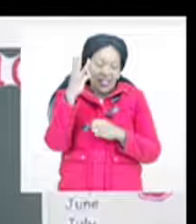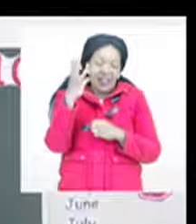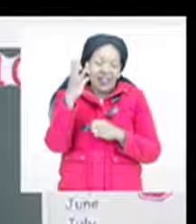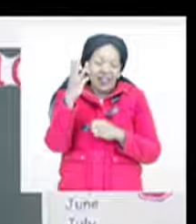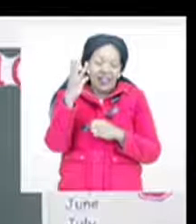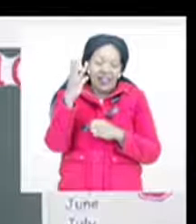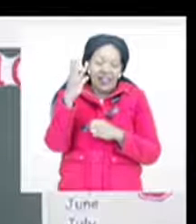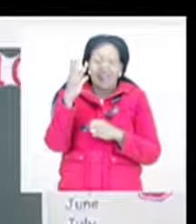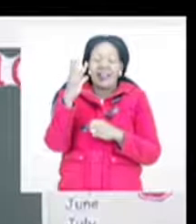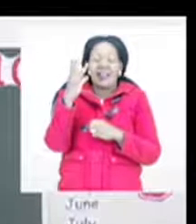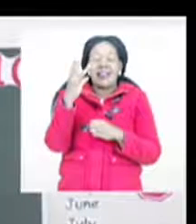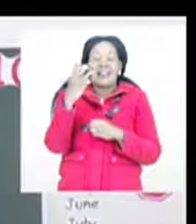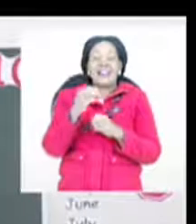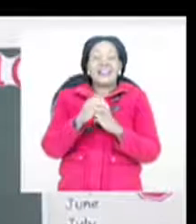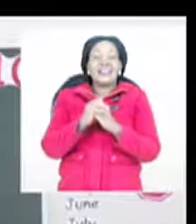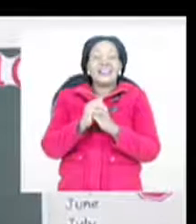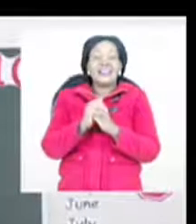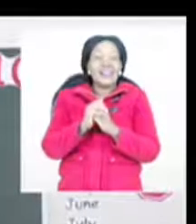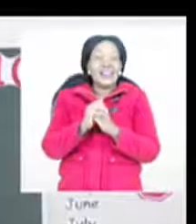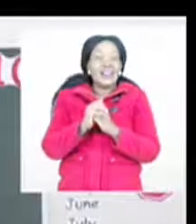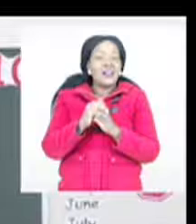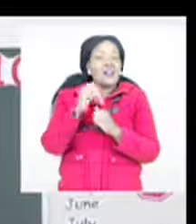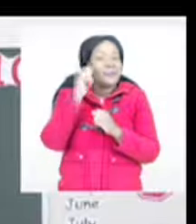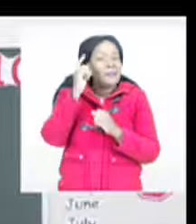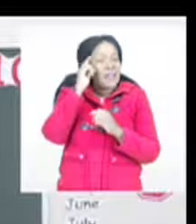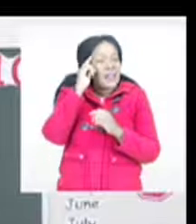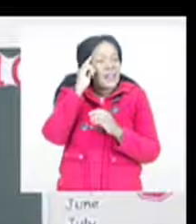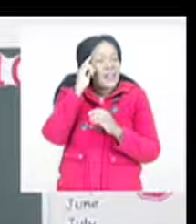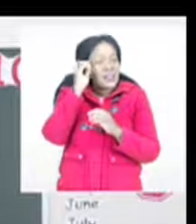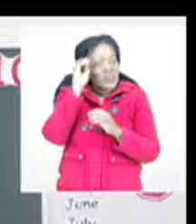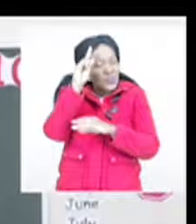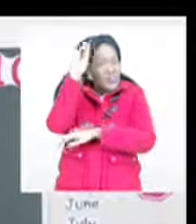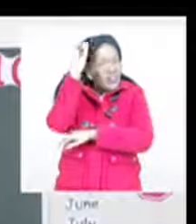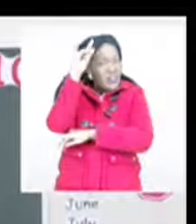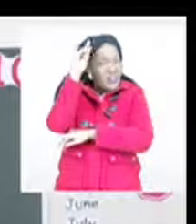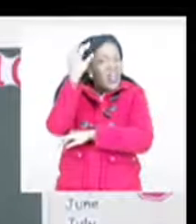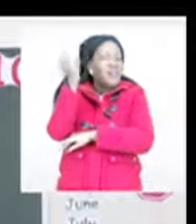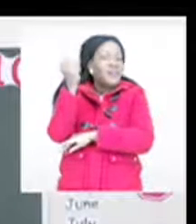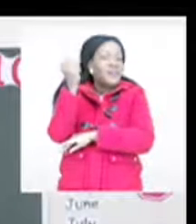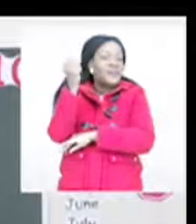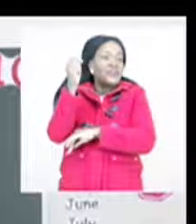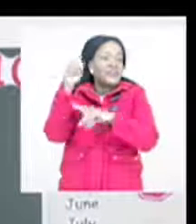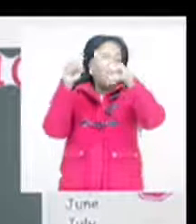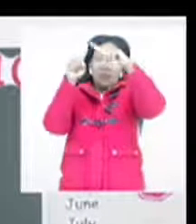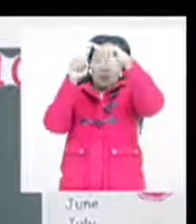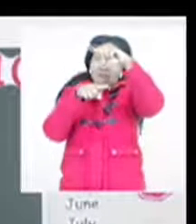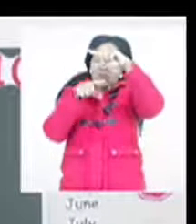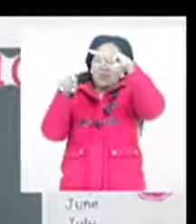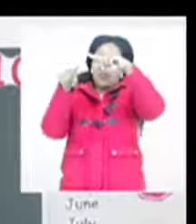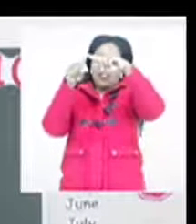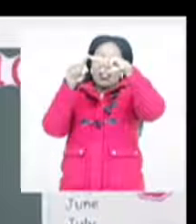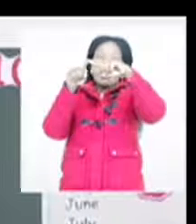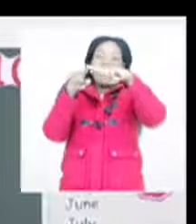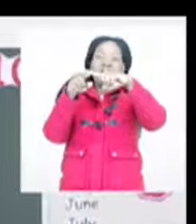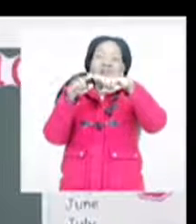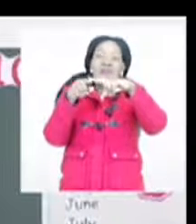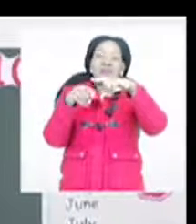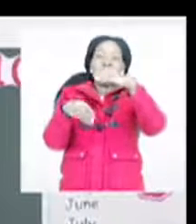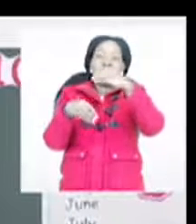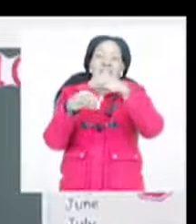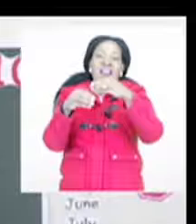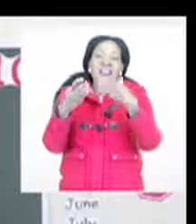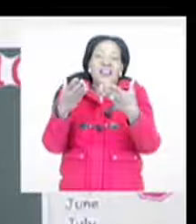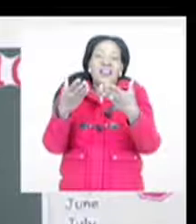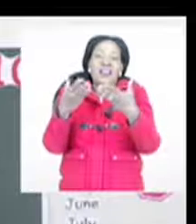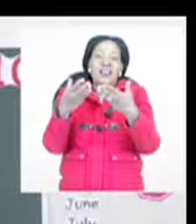3. Make sure how many triangles you have on your page before you fill them in. Make